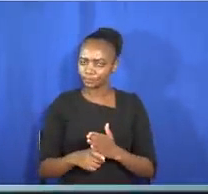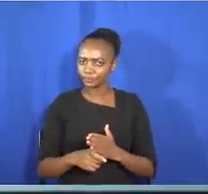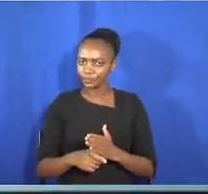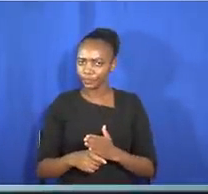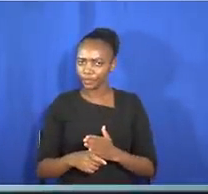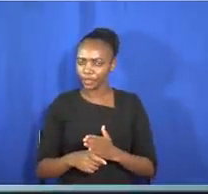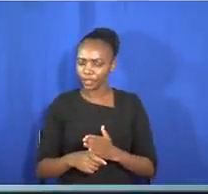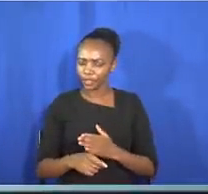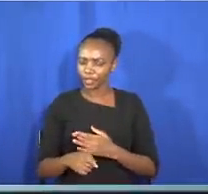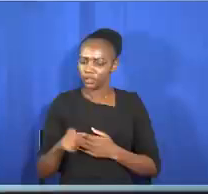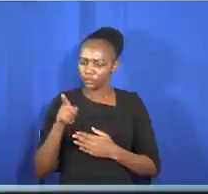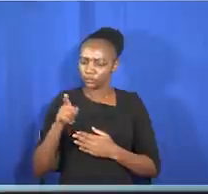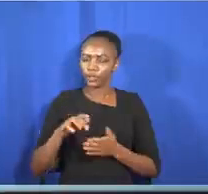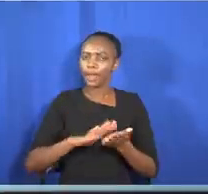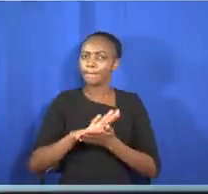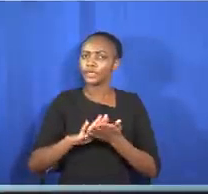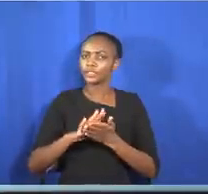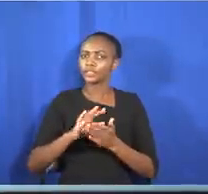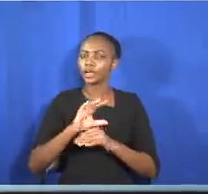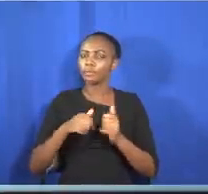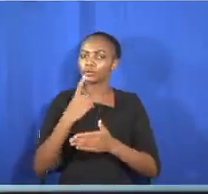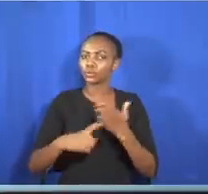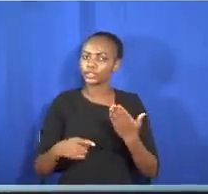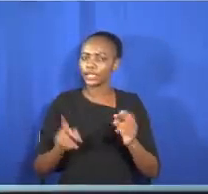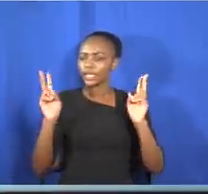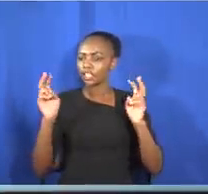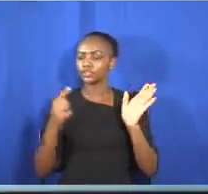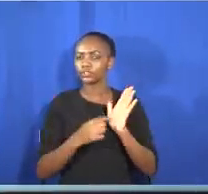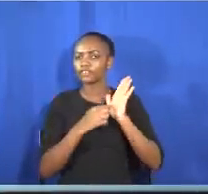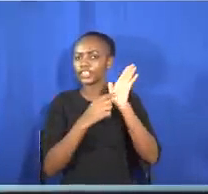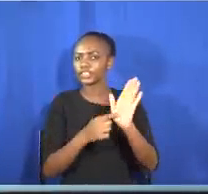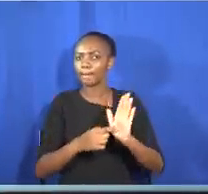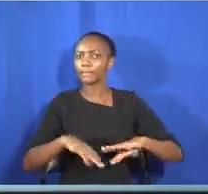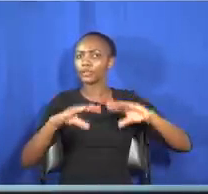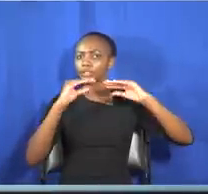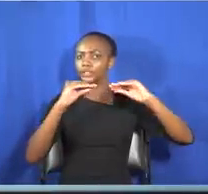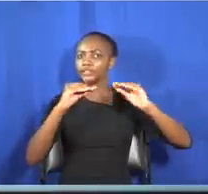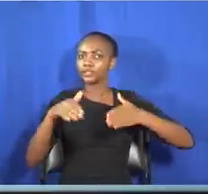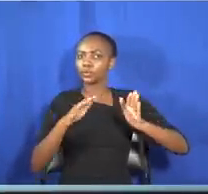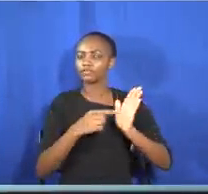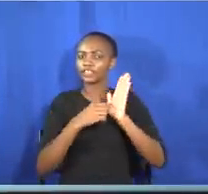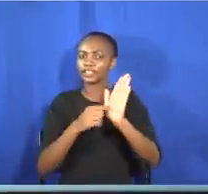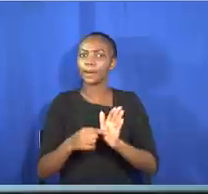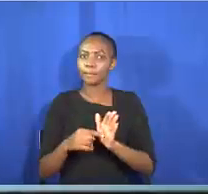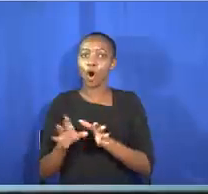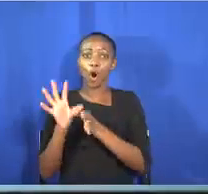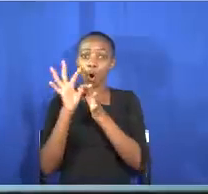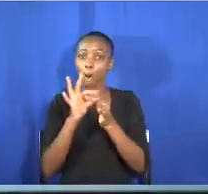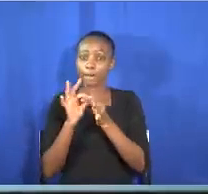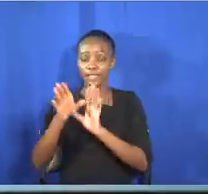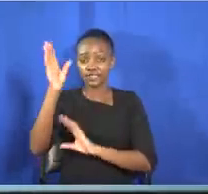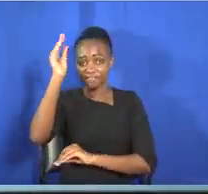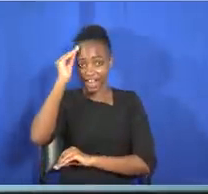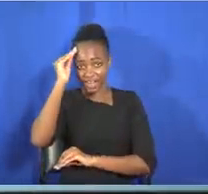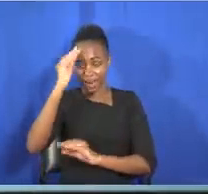learners. So, so that's we base it on the concept of issues like teaching strategies like